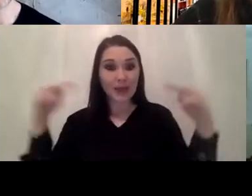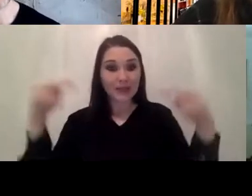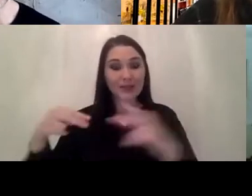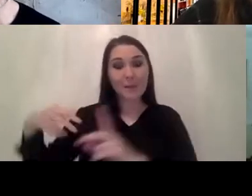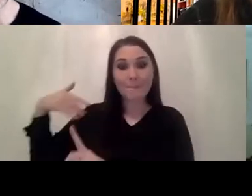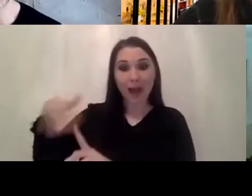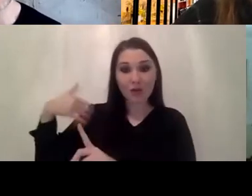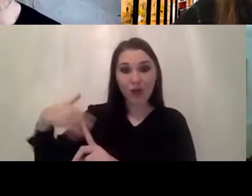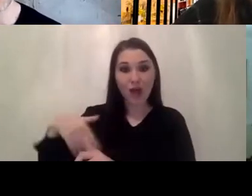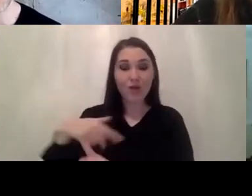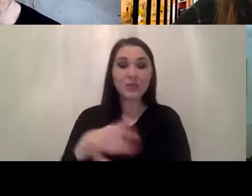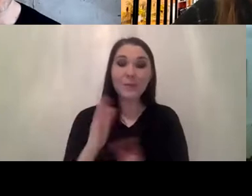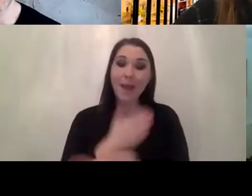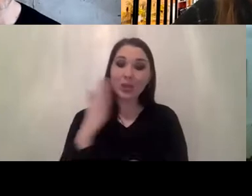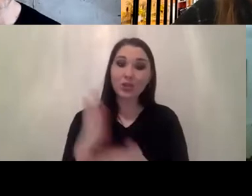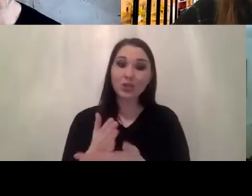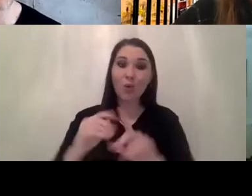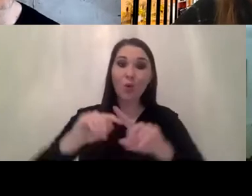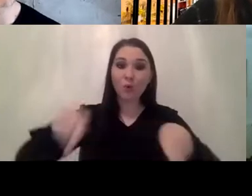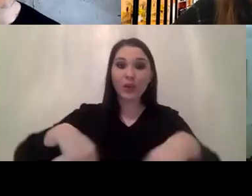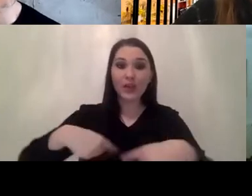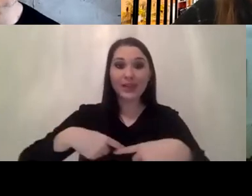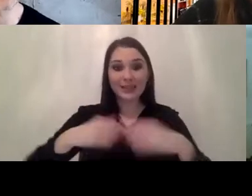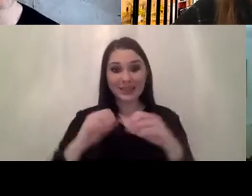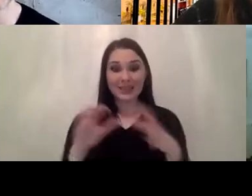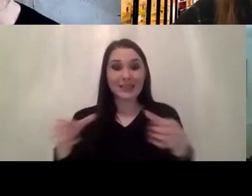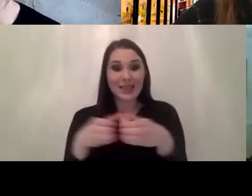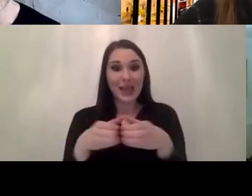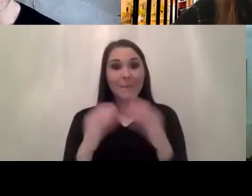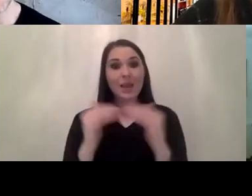we tracked to make sure that we're on that from a team level, and those similar